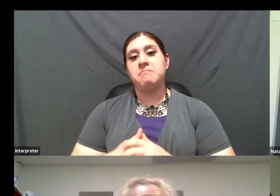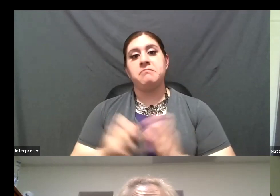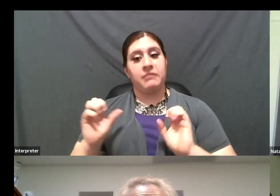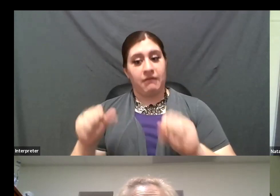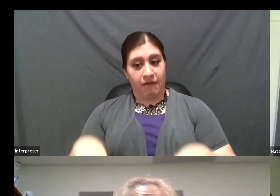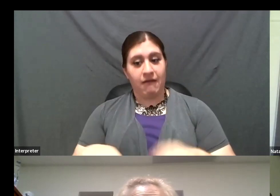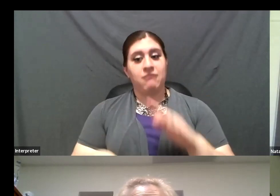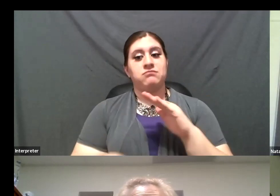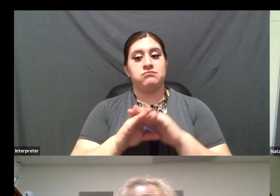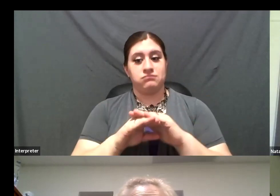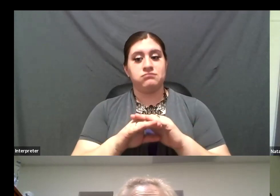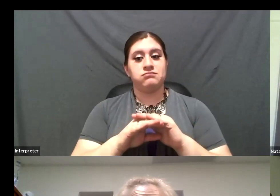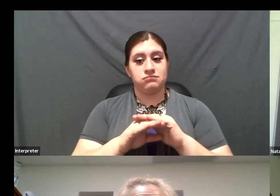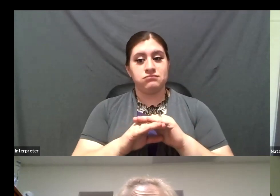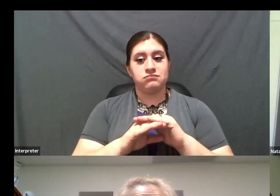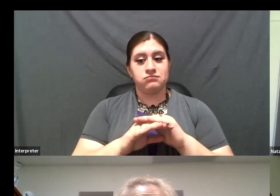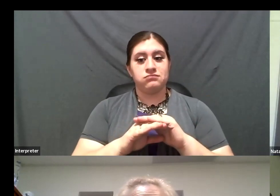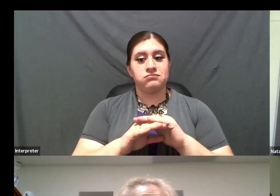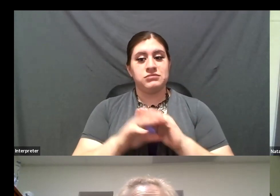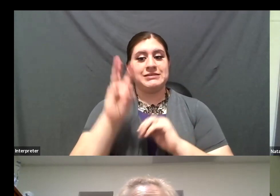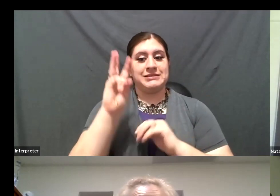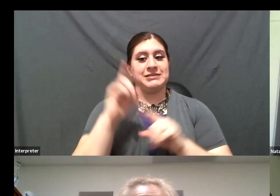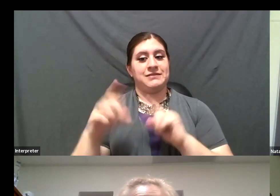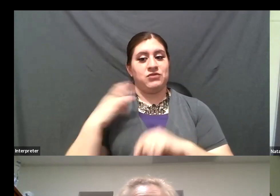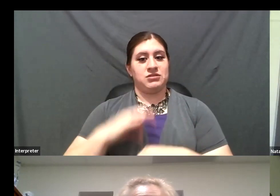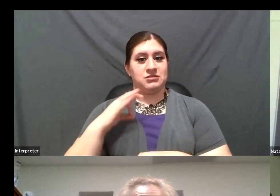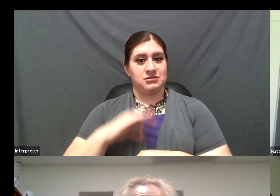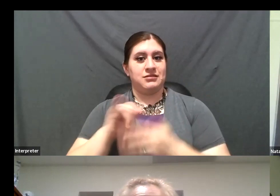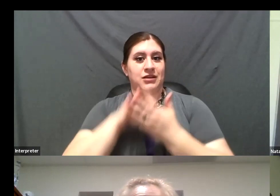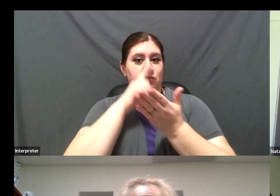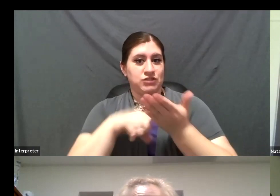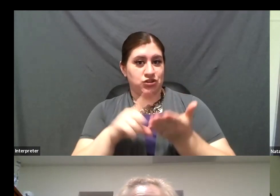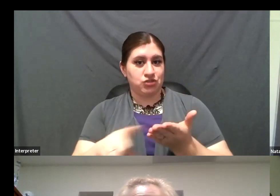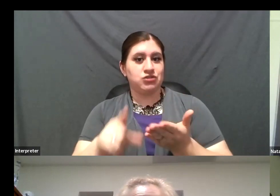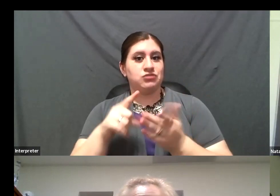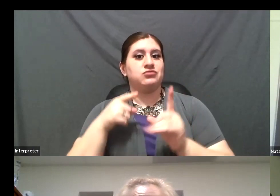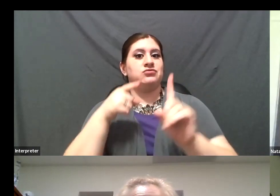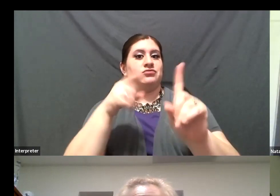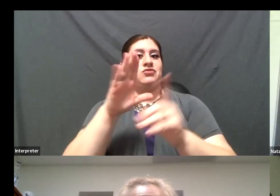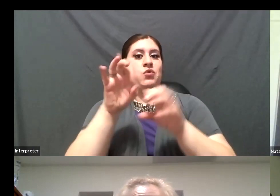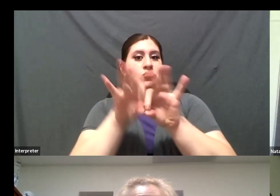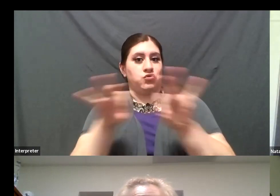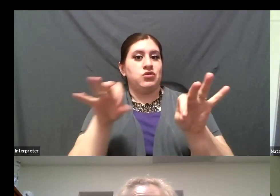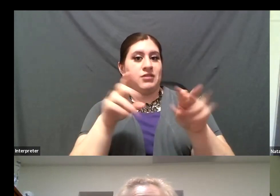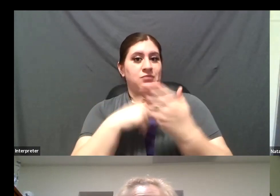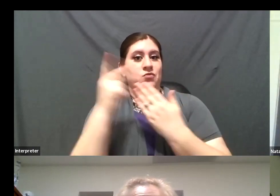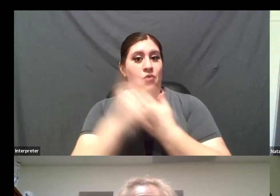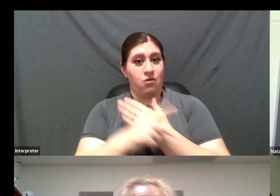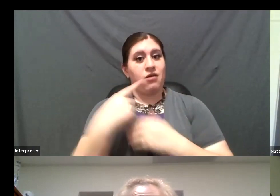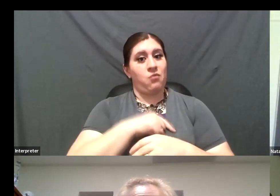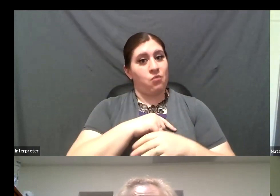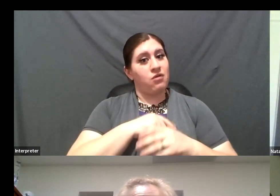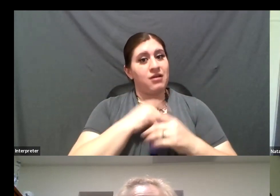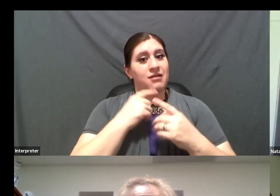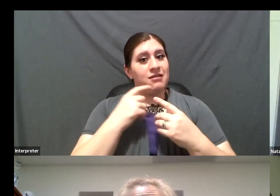receive up to 6 credits of research toward your degree program. I would highly encourage you to